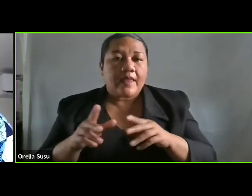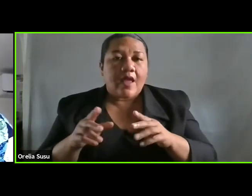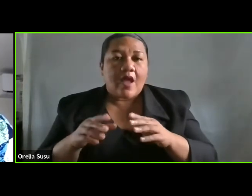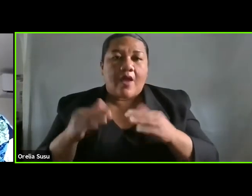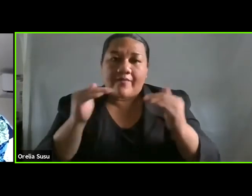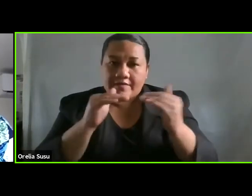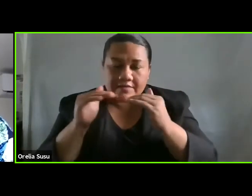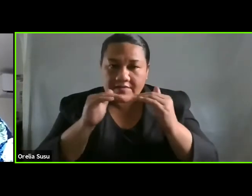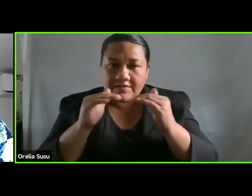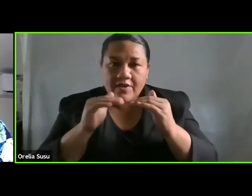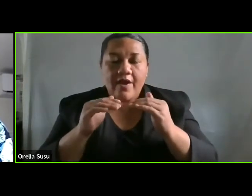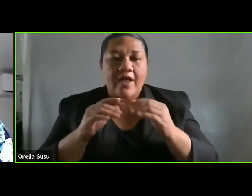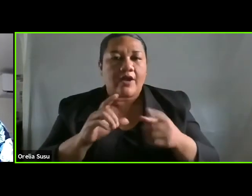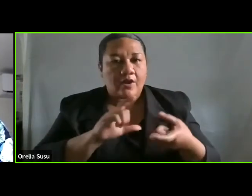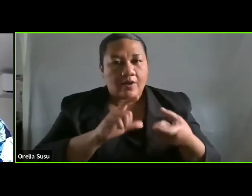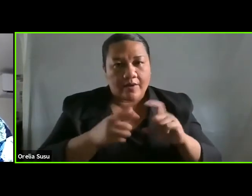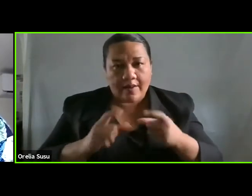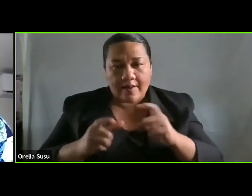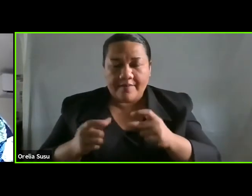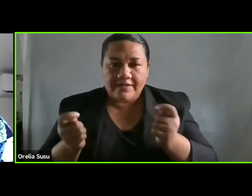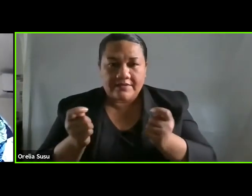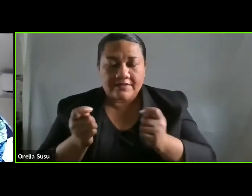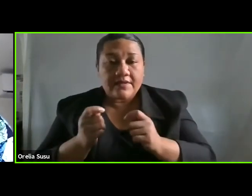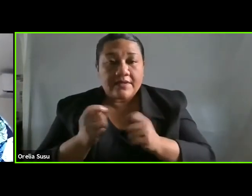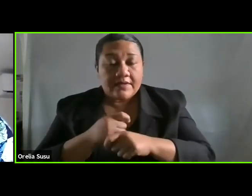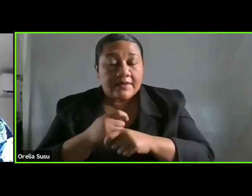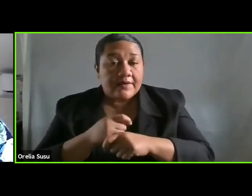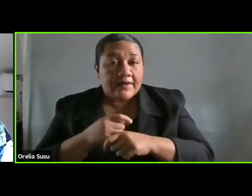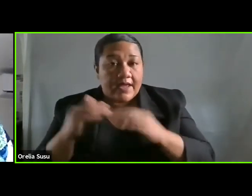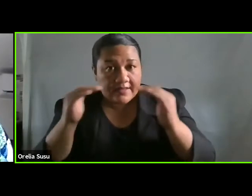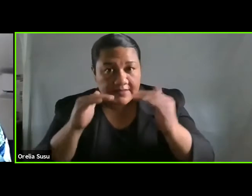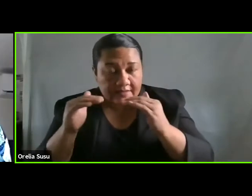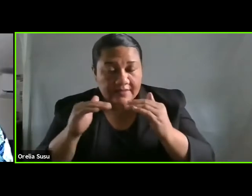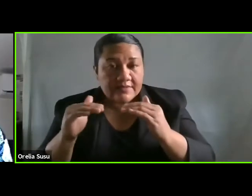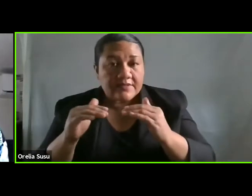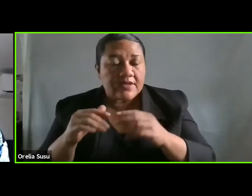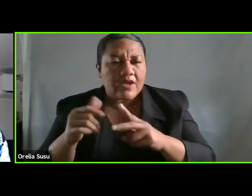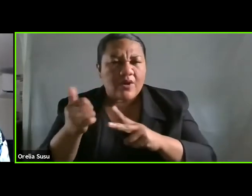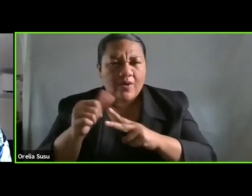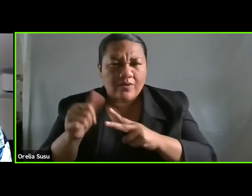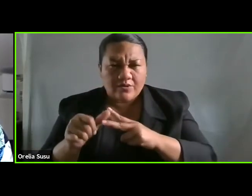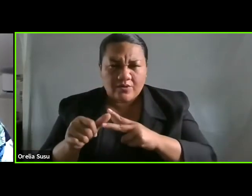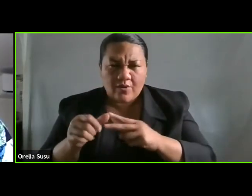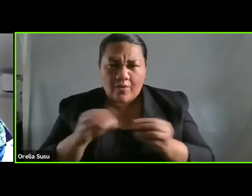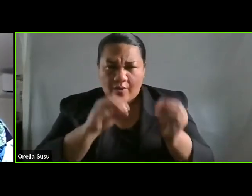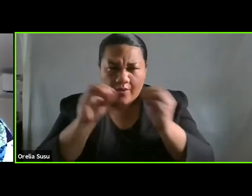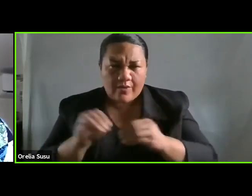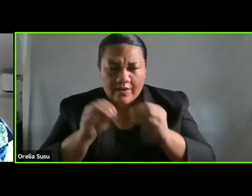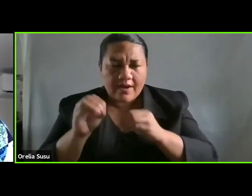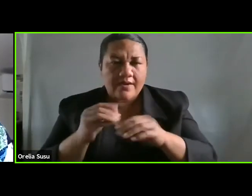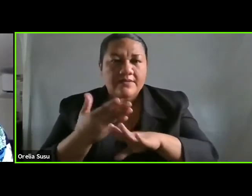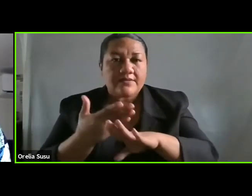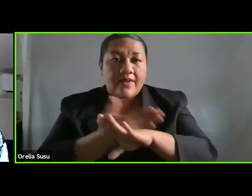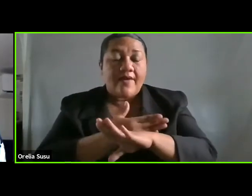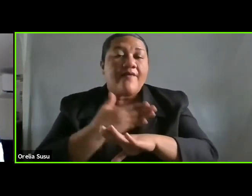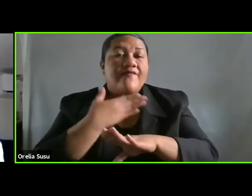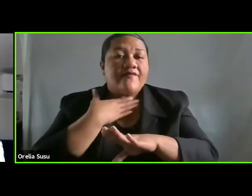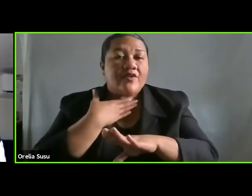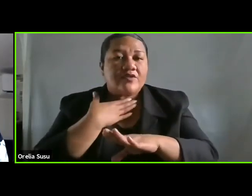Climate Justice and Universal Human Rights. This session is co-organized by Diverse Voices in Action for Equality,